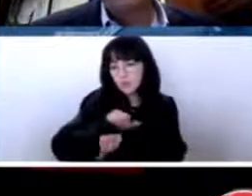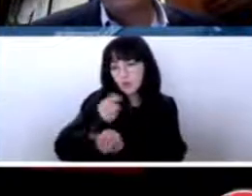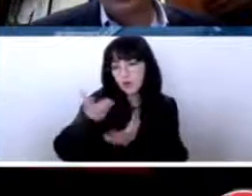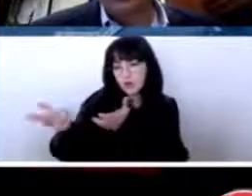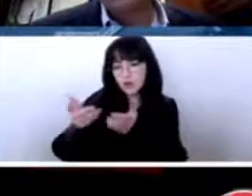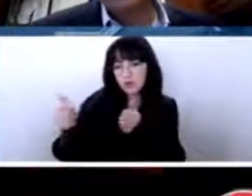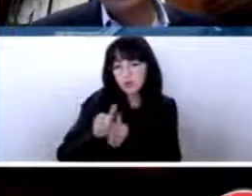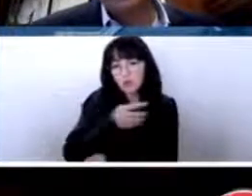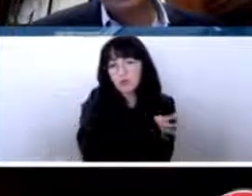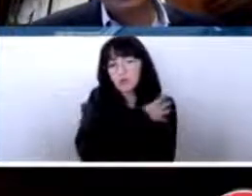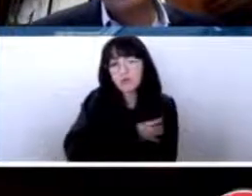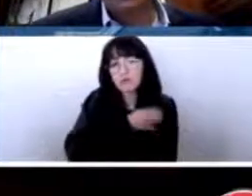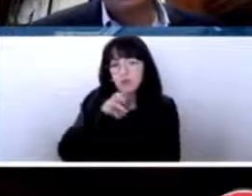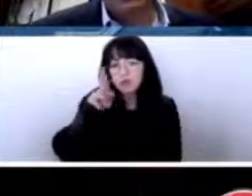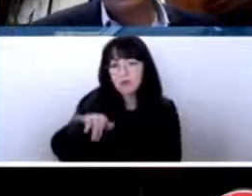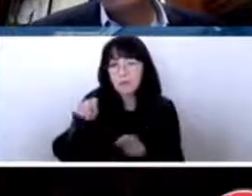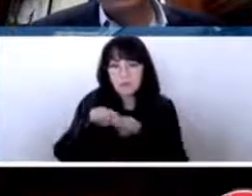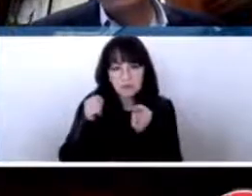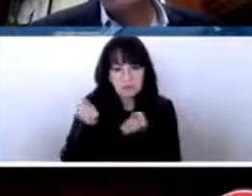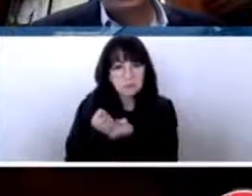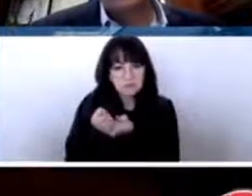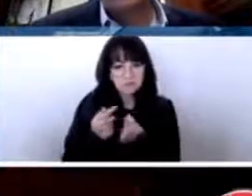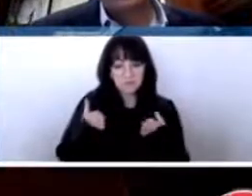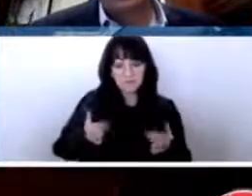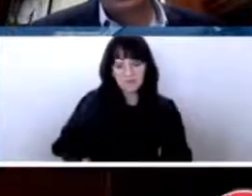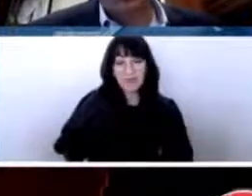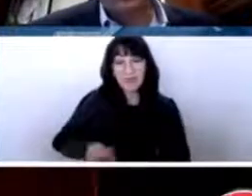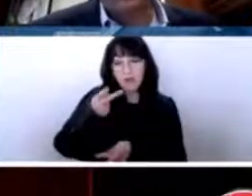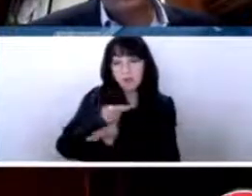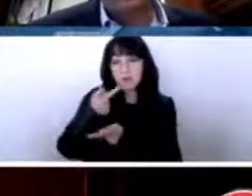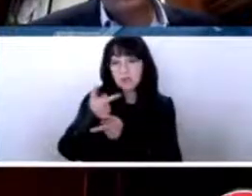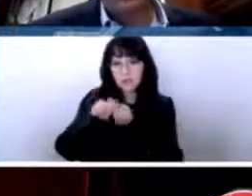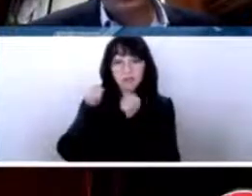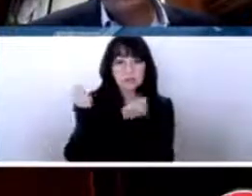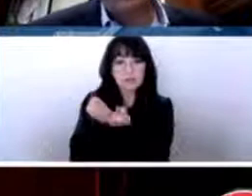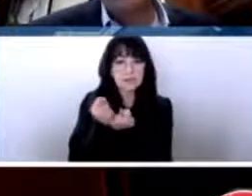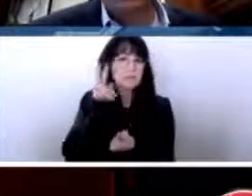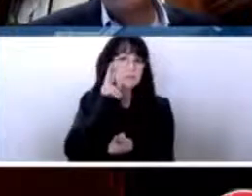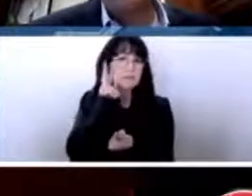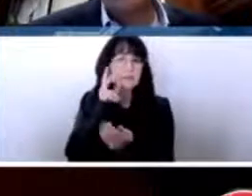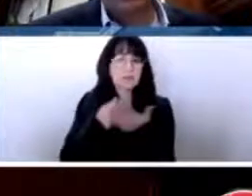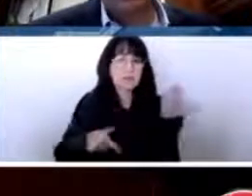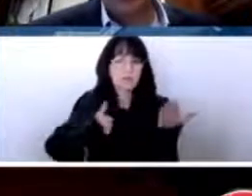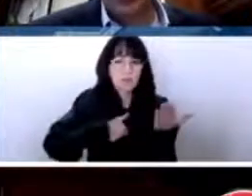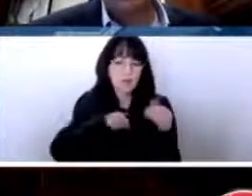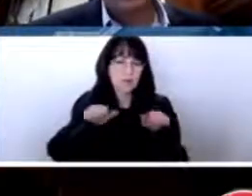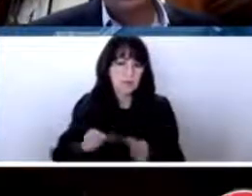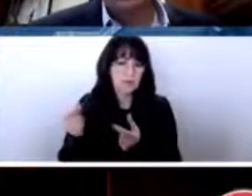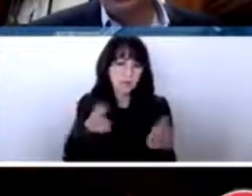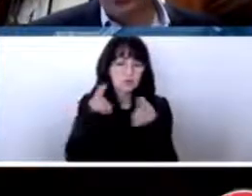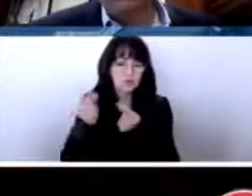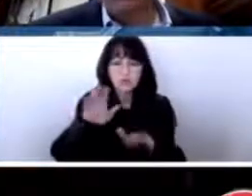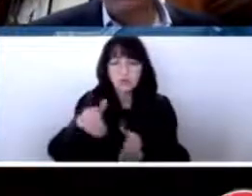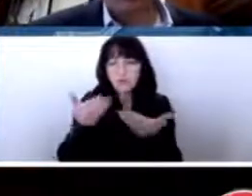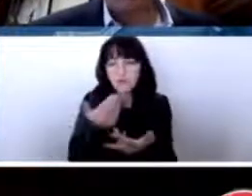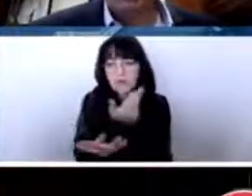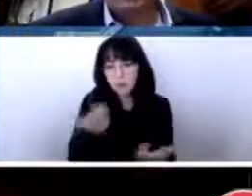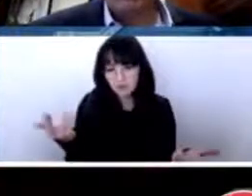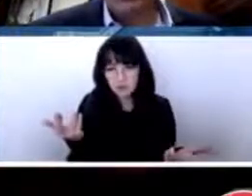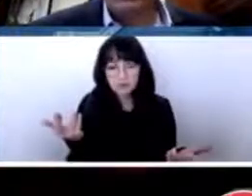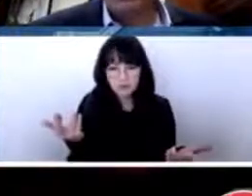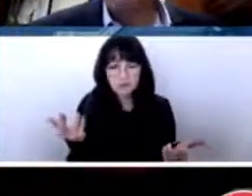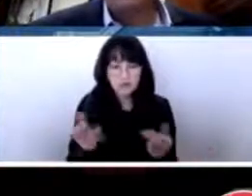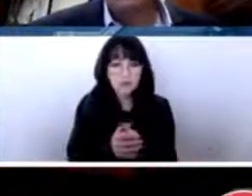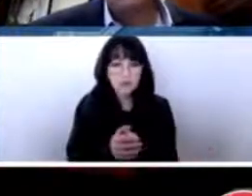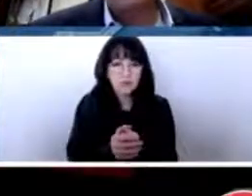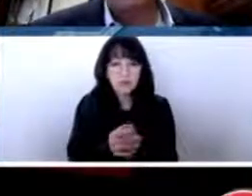and some of the healthcare teams outside of the state to see what we could do to provide resources there. Still kind of working